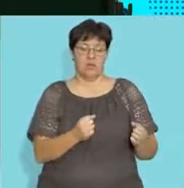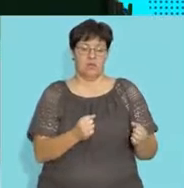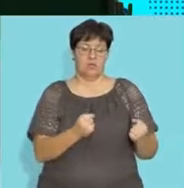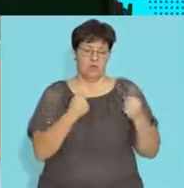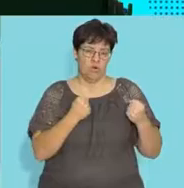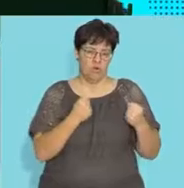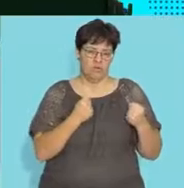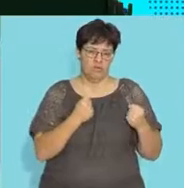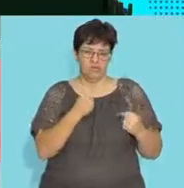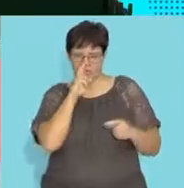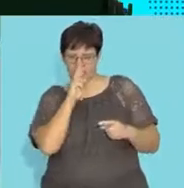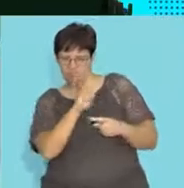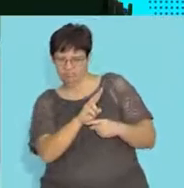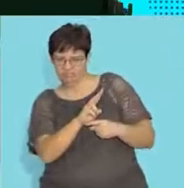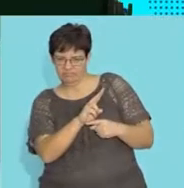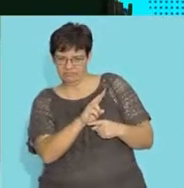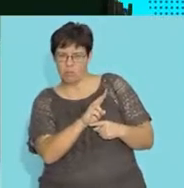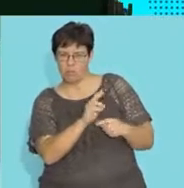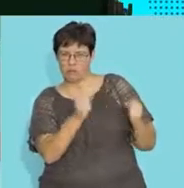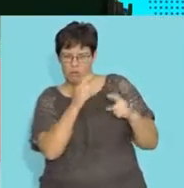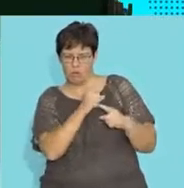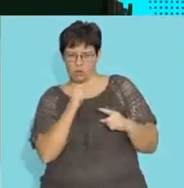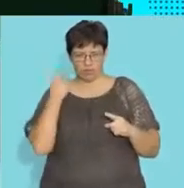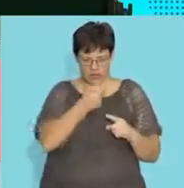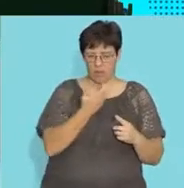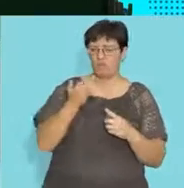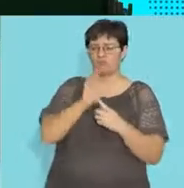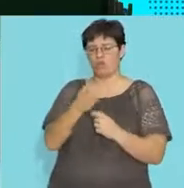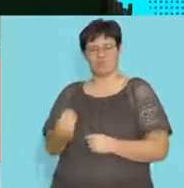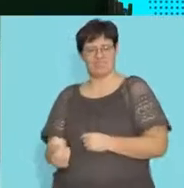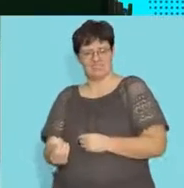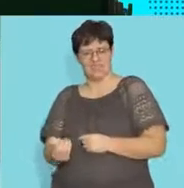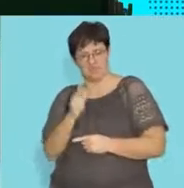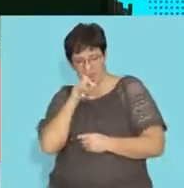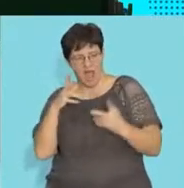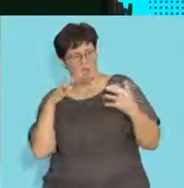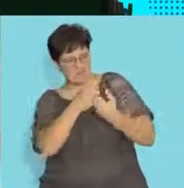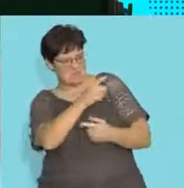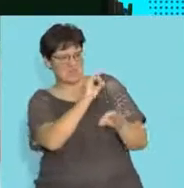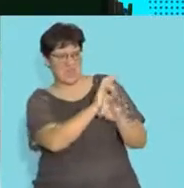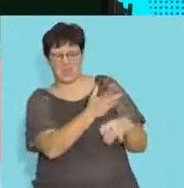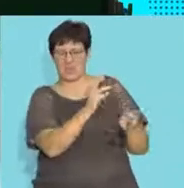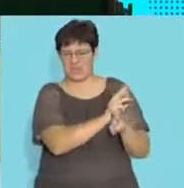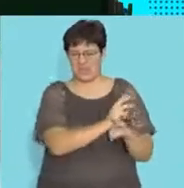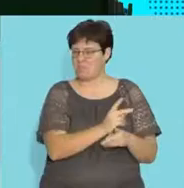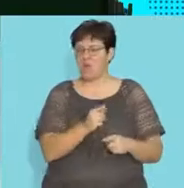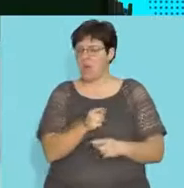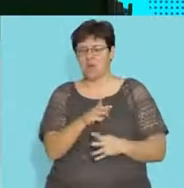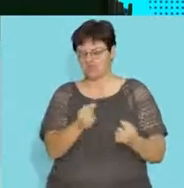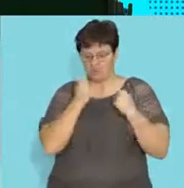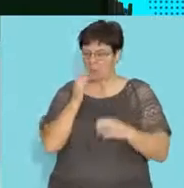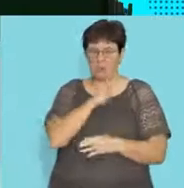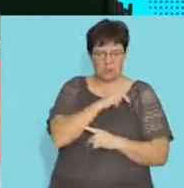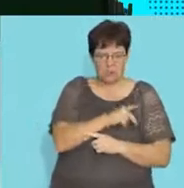strong trait, the strong trait will always go and show, whereas your not so strong or your recessive